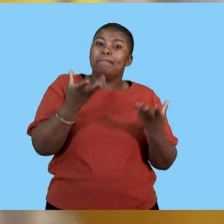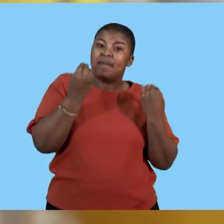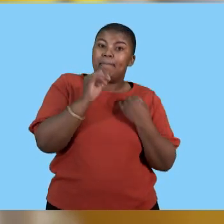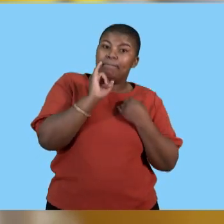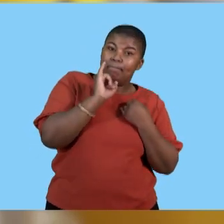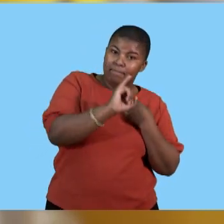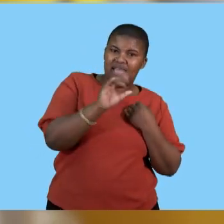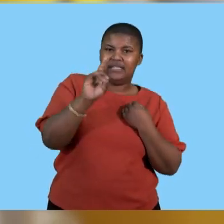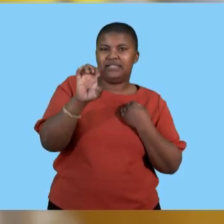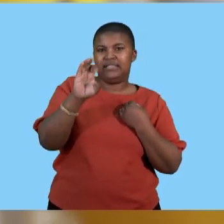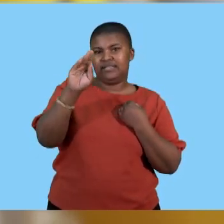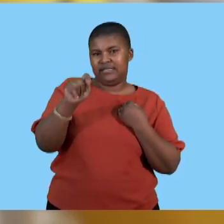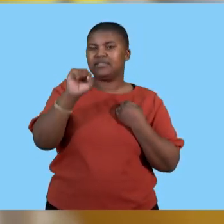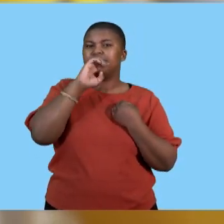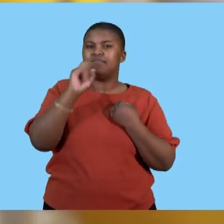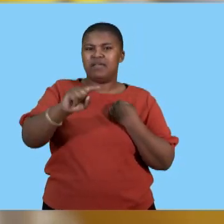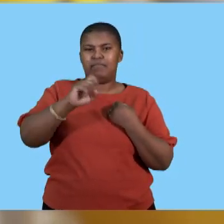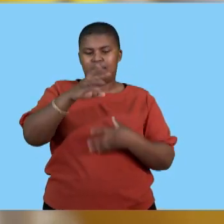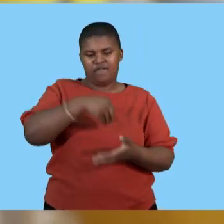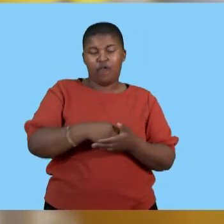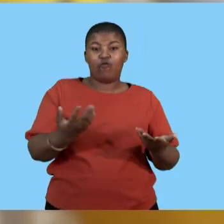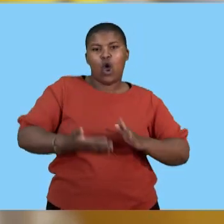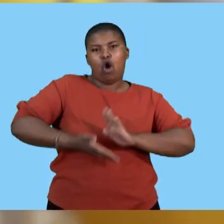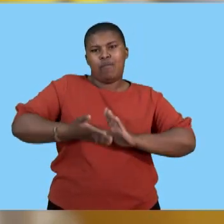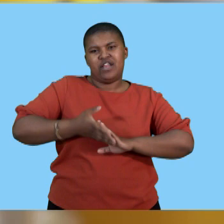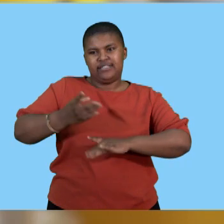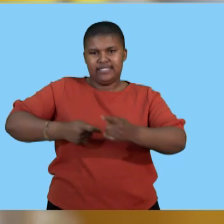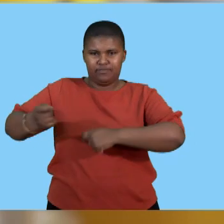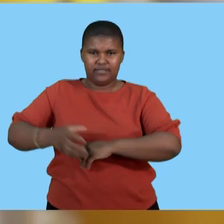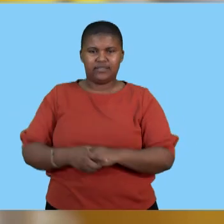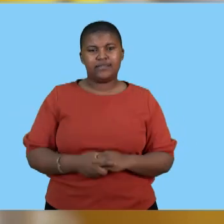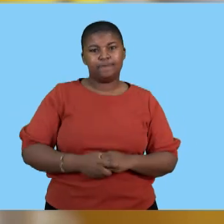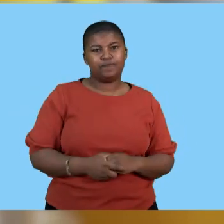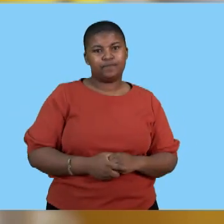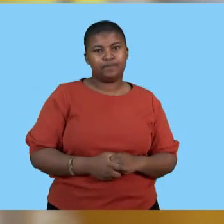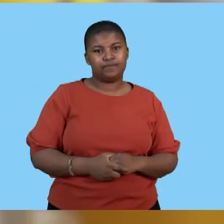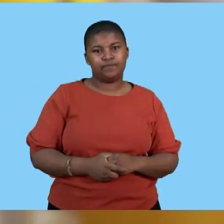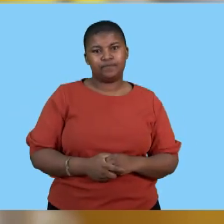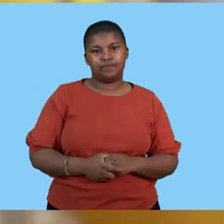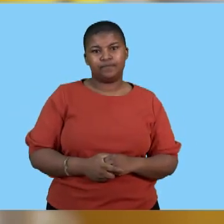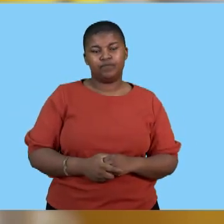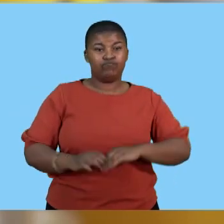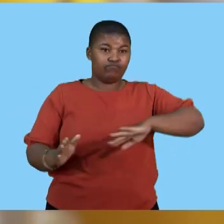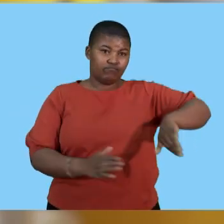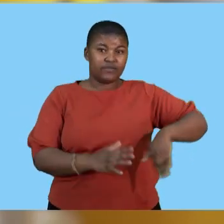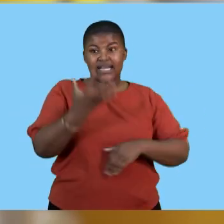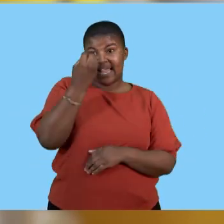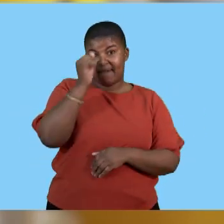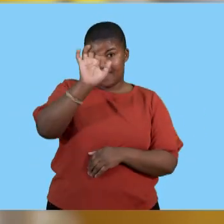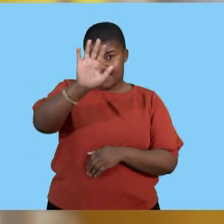debts, and that amount is recorded under our operating expenses. Let's now go and look at